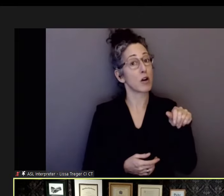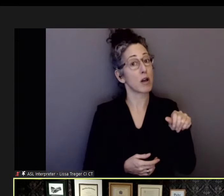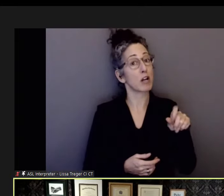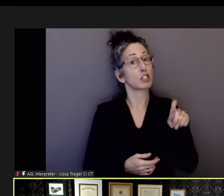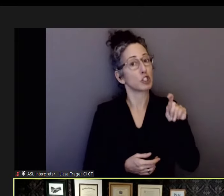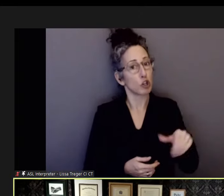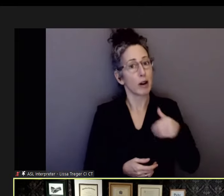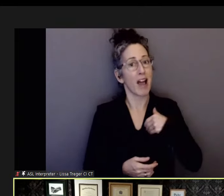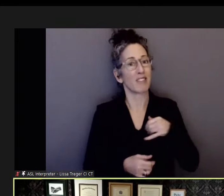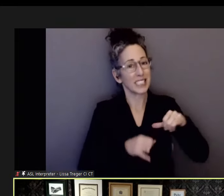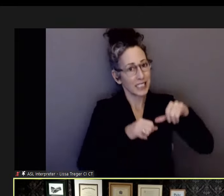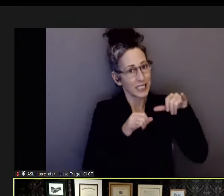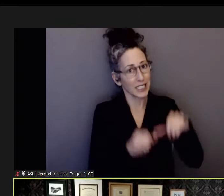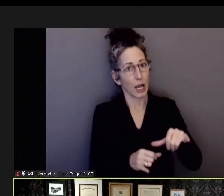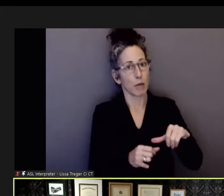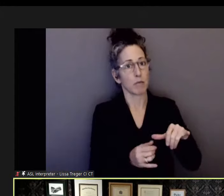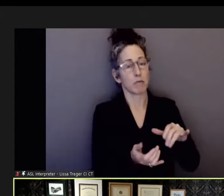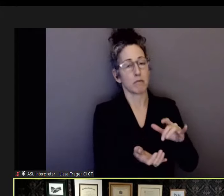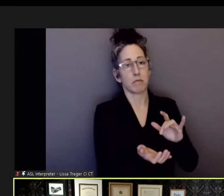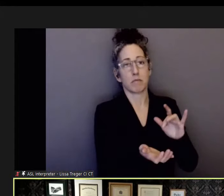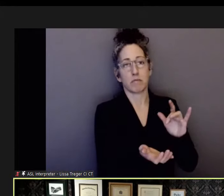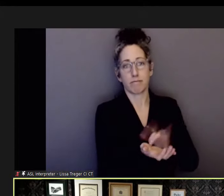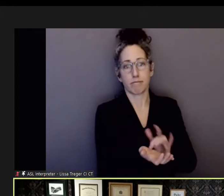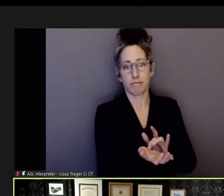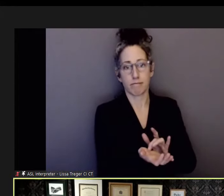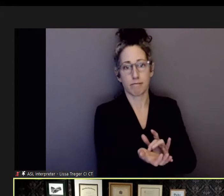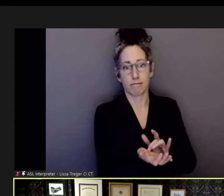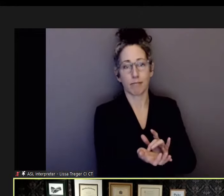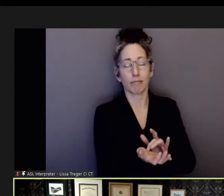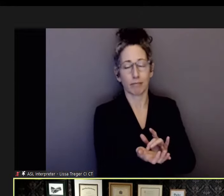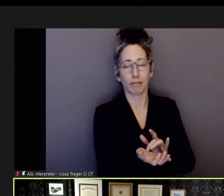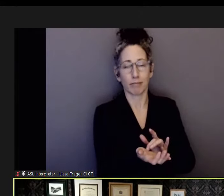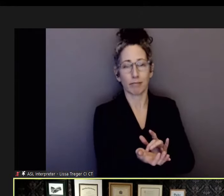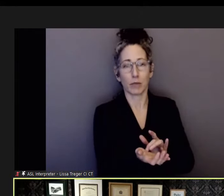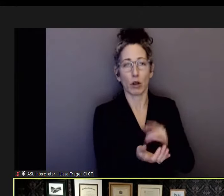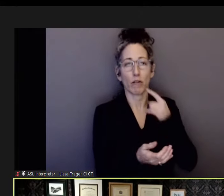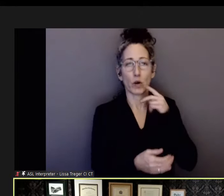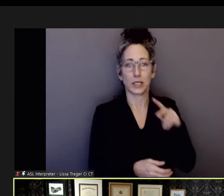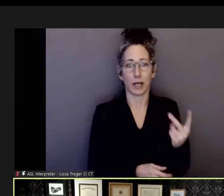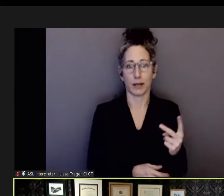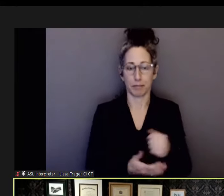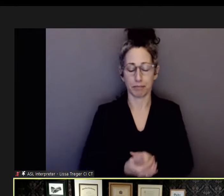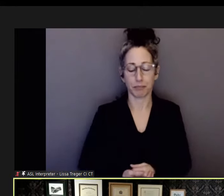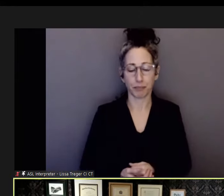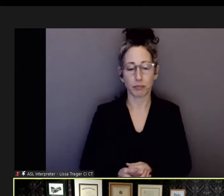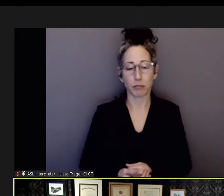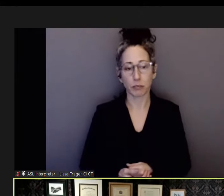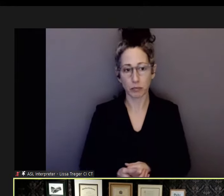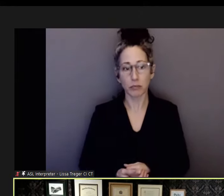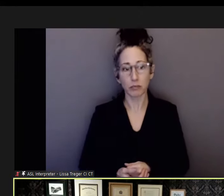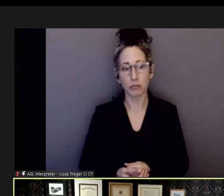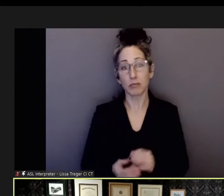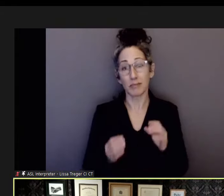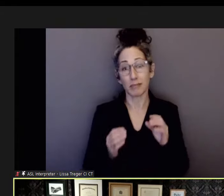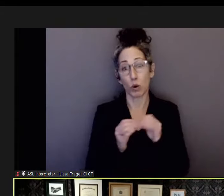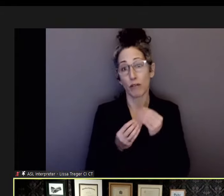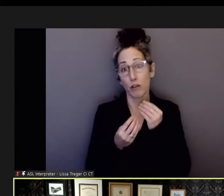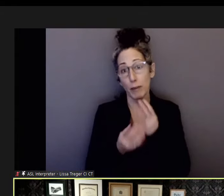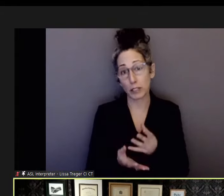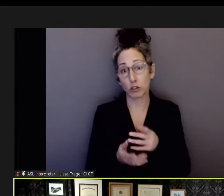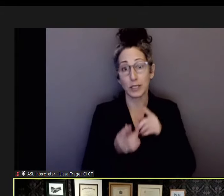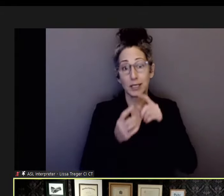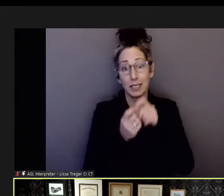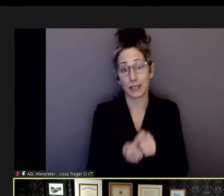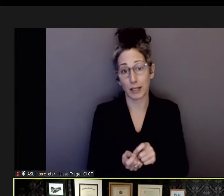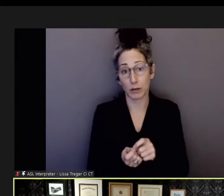a 2nd dose of the Moderna COVID-19 vaccine to complete the series. And again, for more information and details,